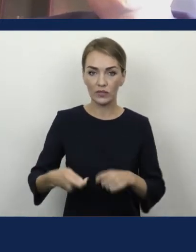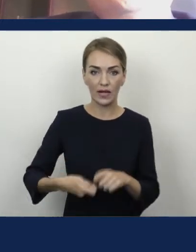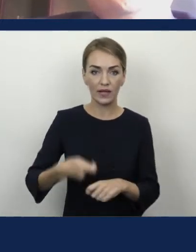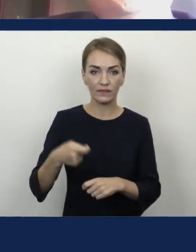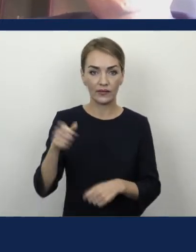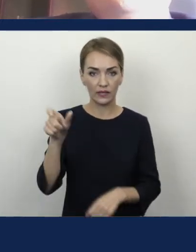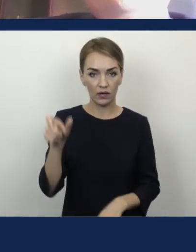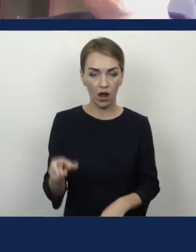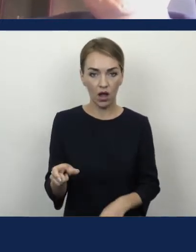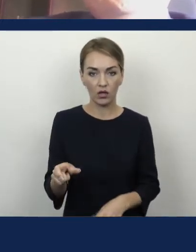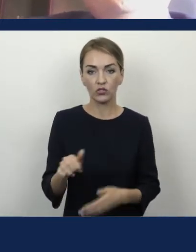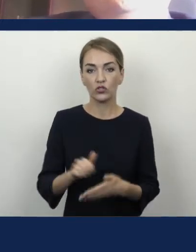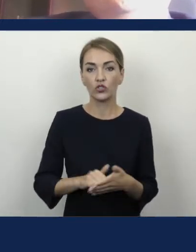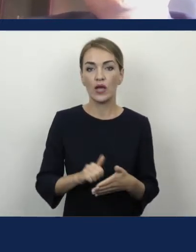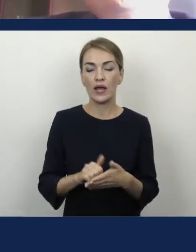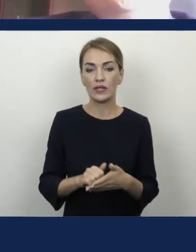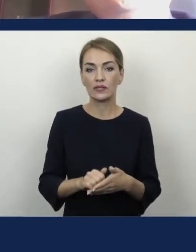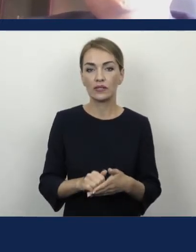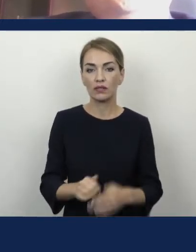continuous legal